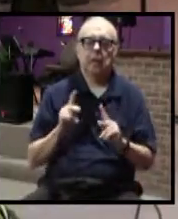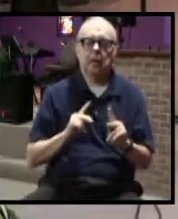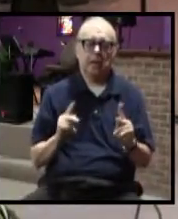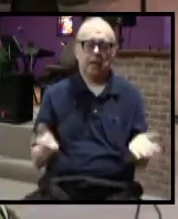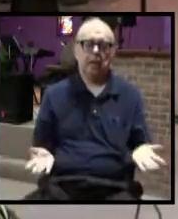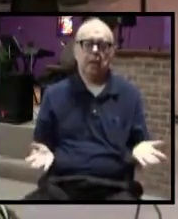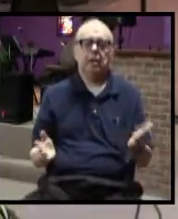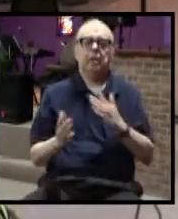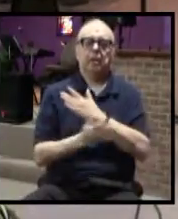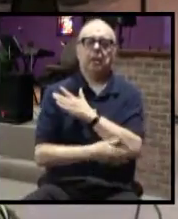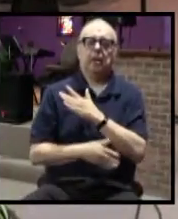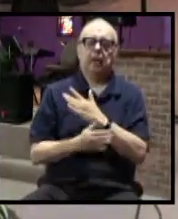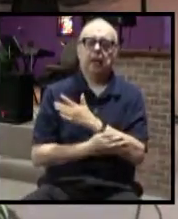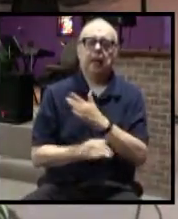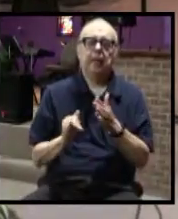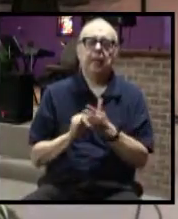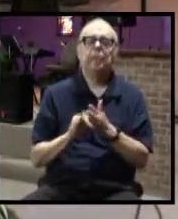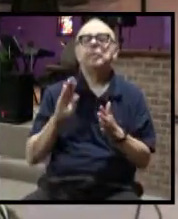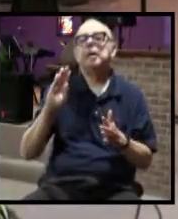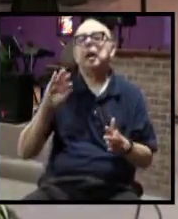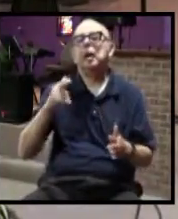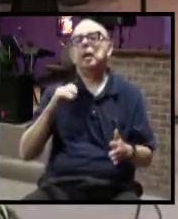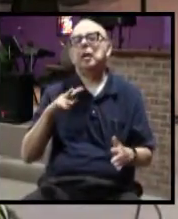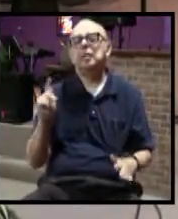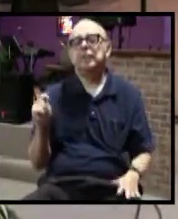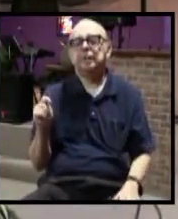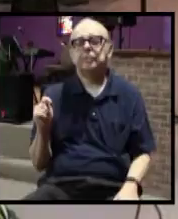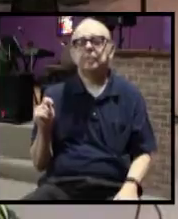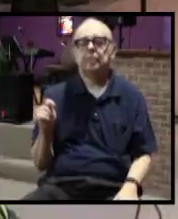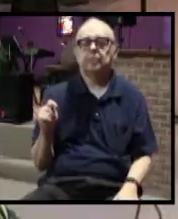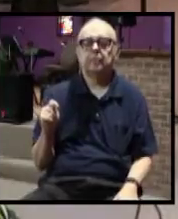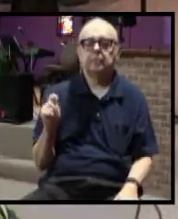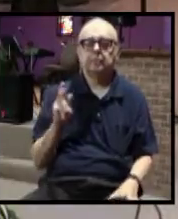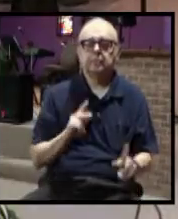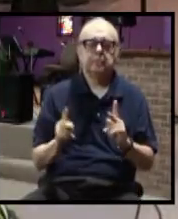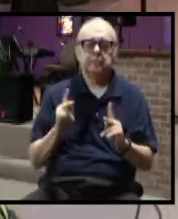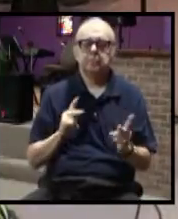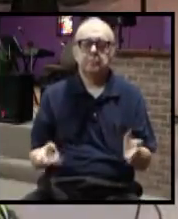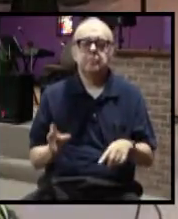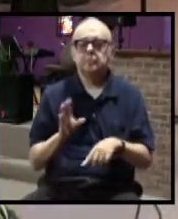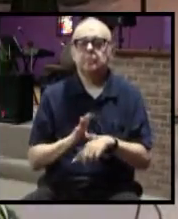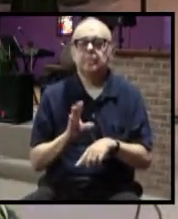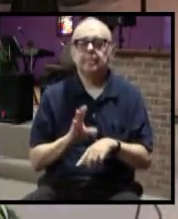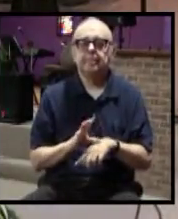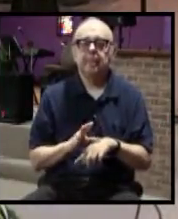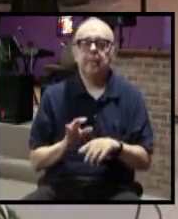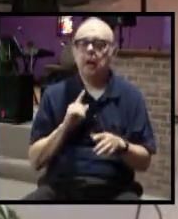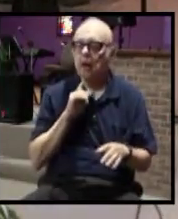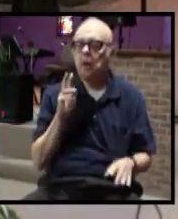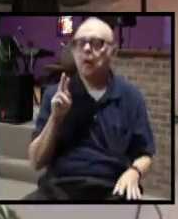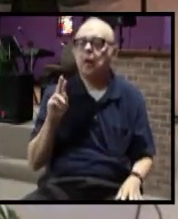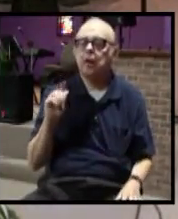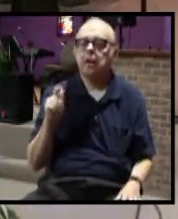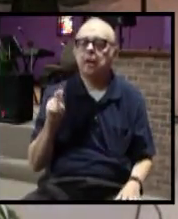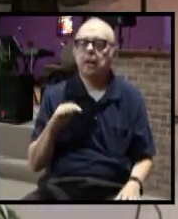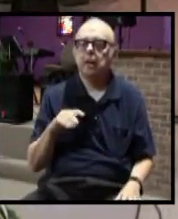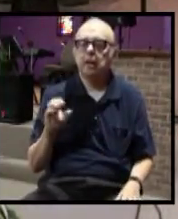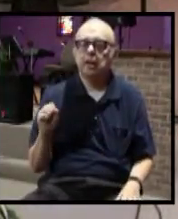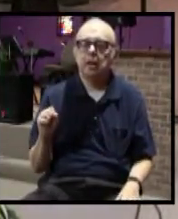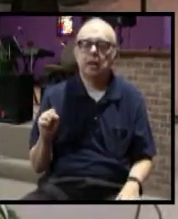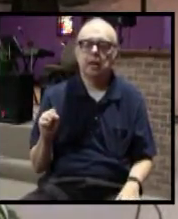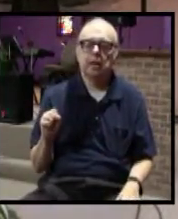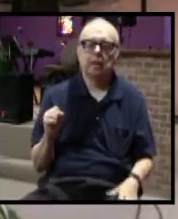There are people in our country that are bigots. There are some people in our churches that are racist.